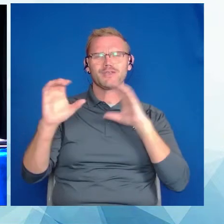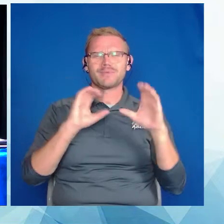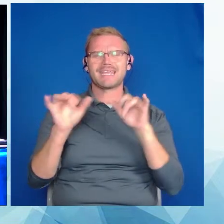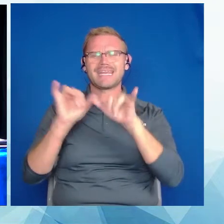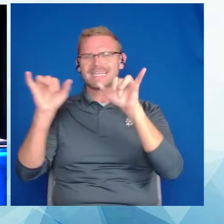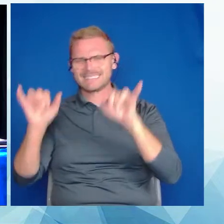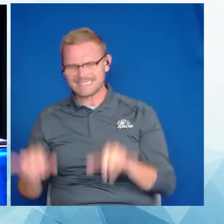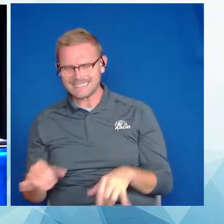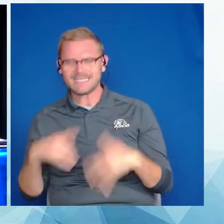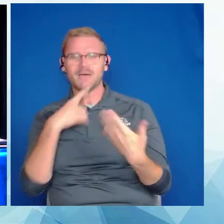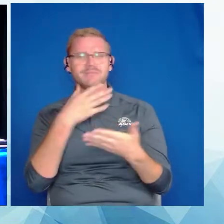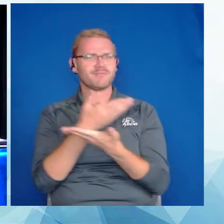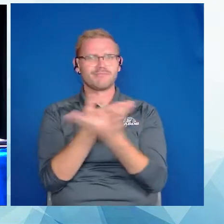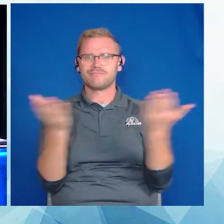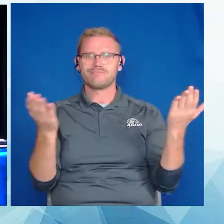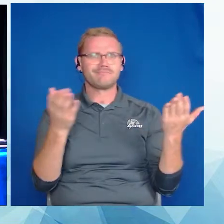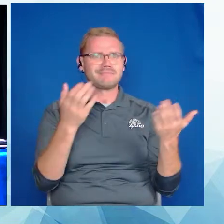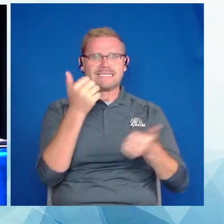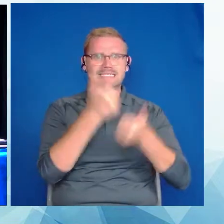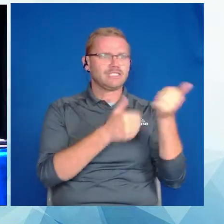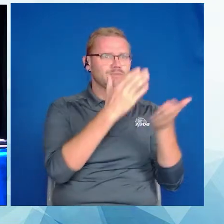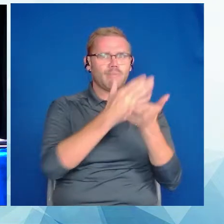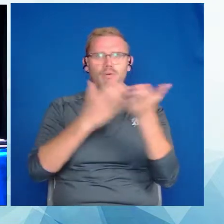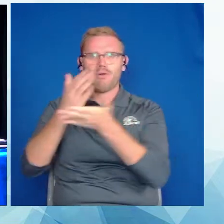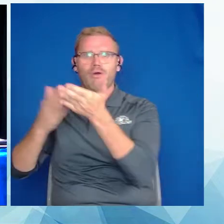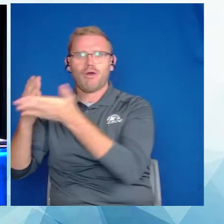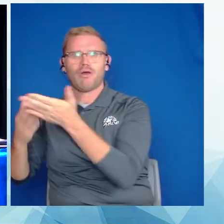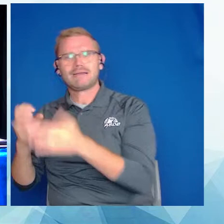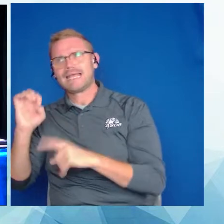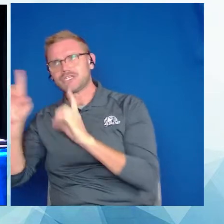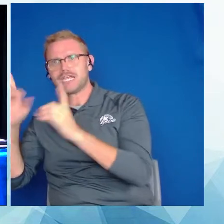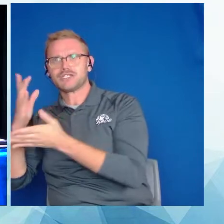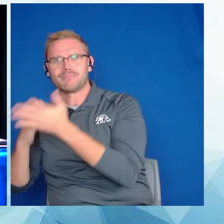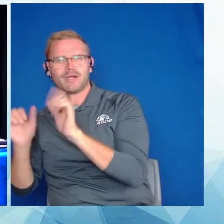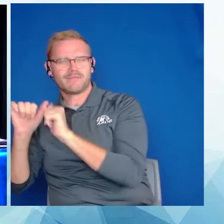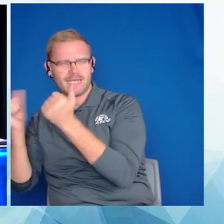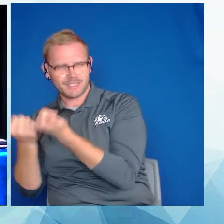systems between the various parts of the educational side of the agency.